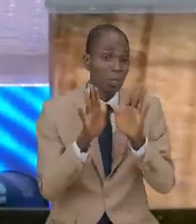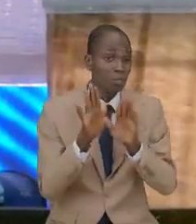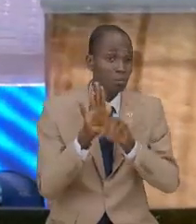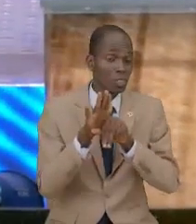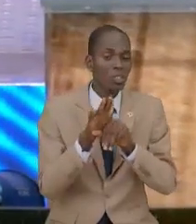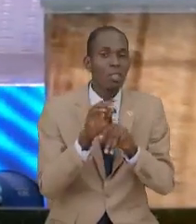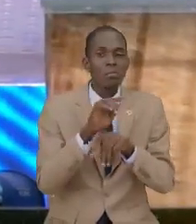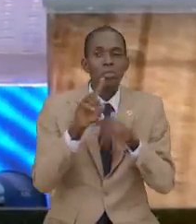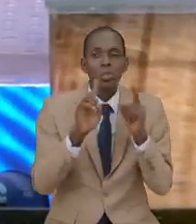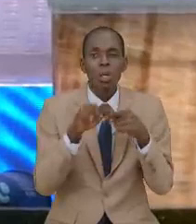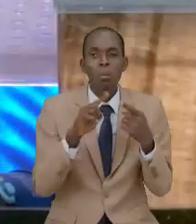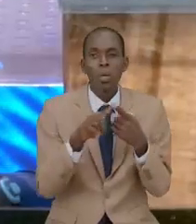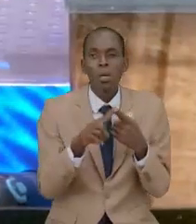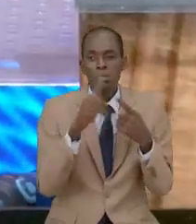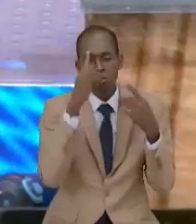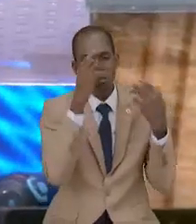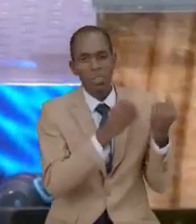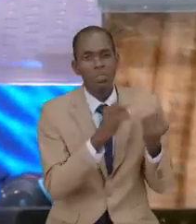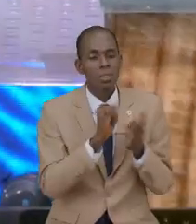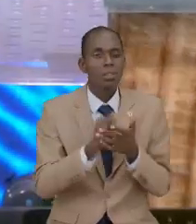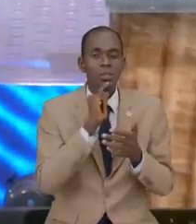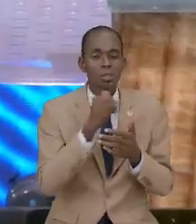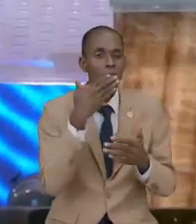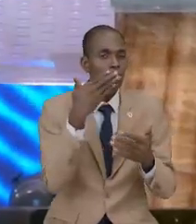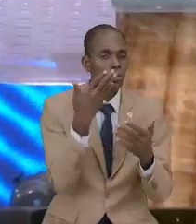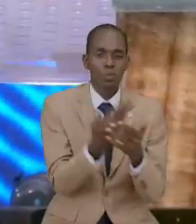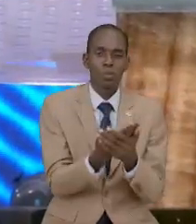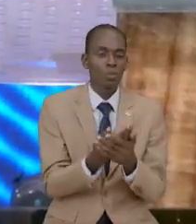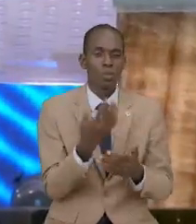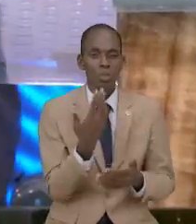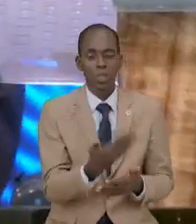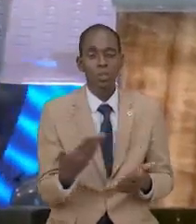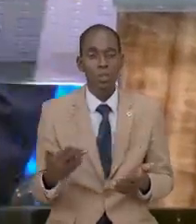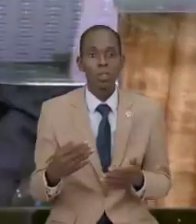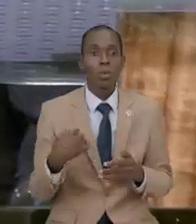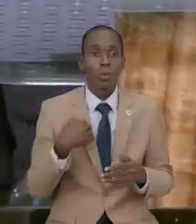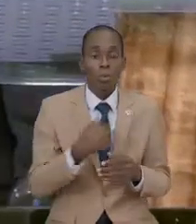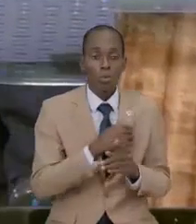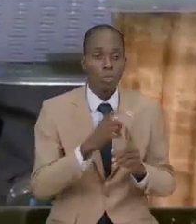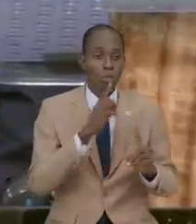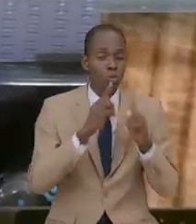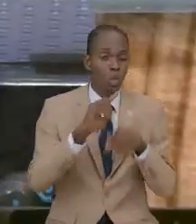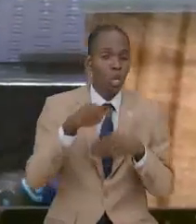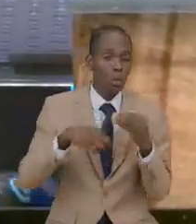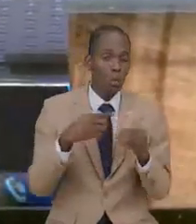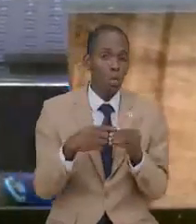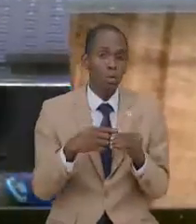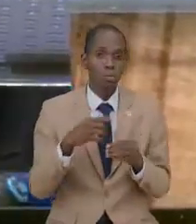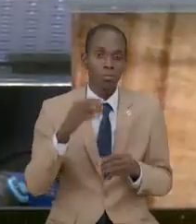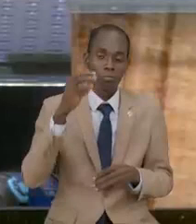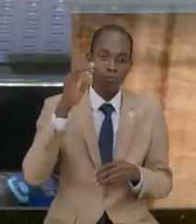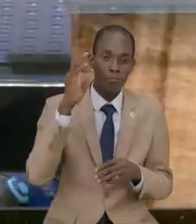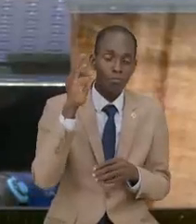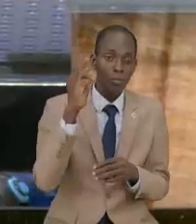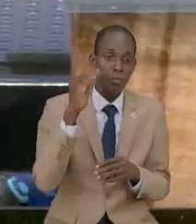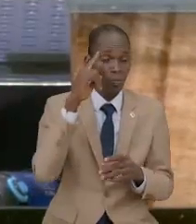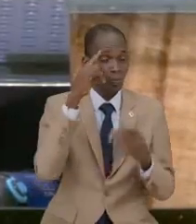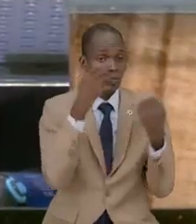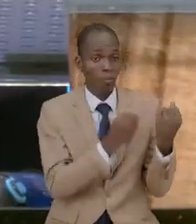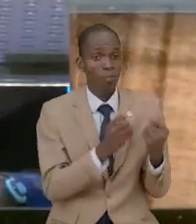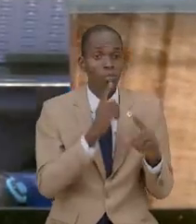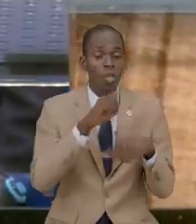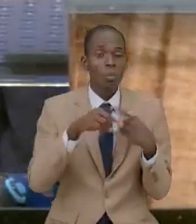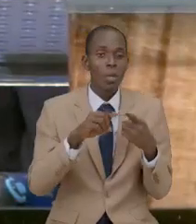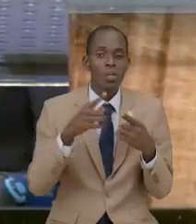good proportion. We're talking about Christ. We're talking about faith. We talk about the process by which